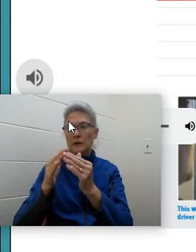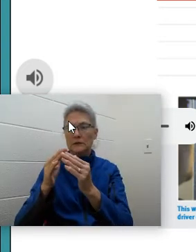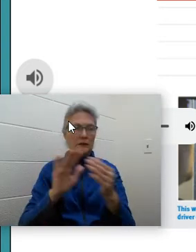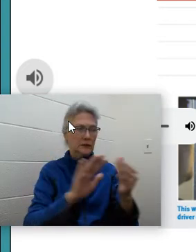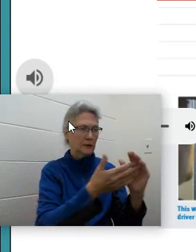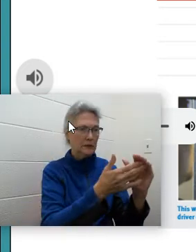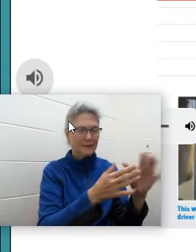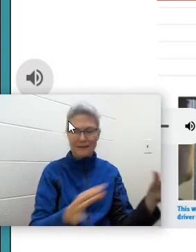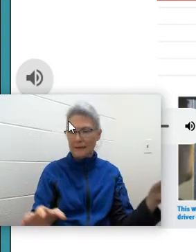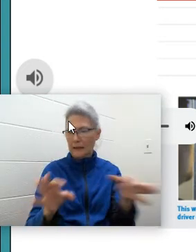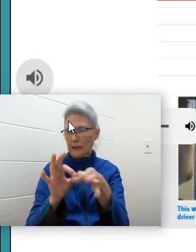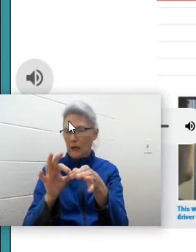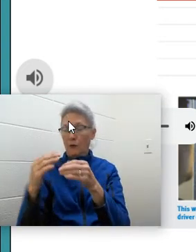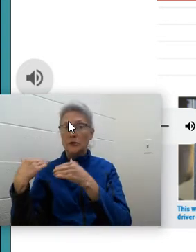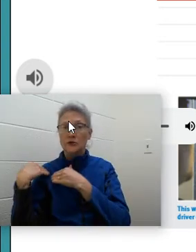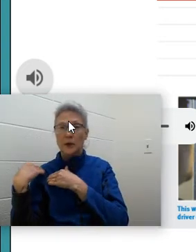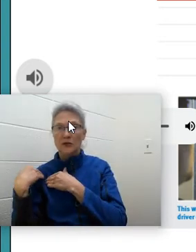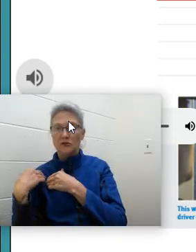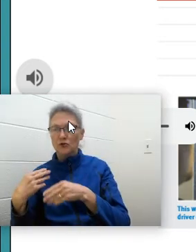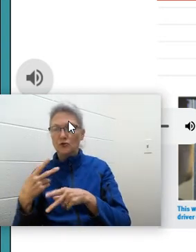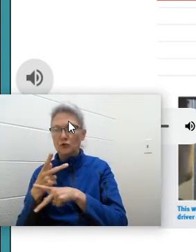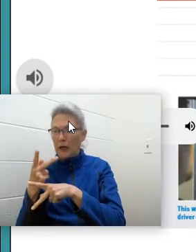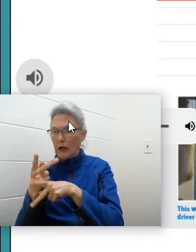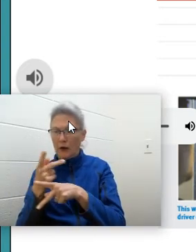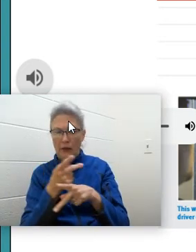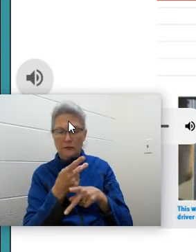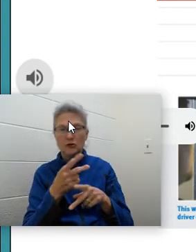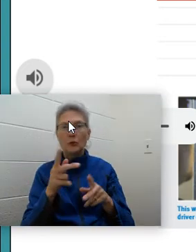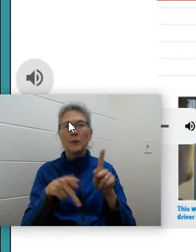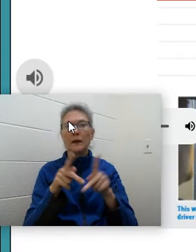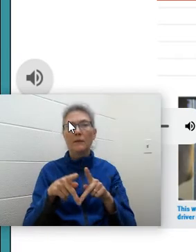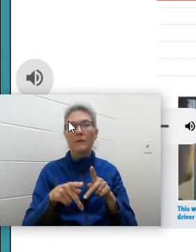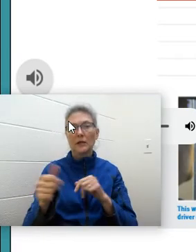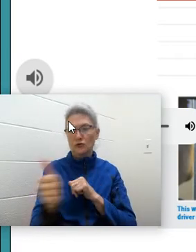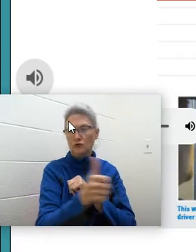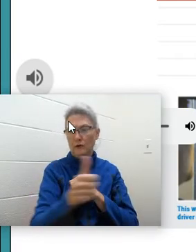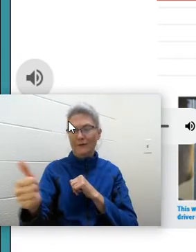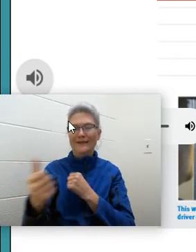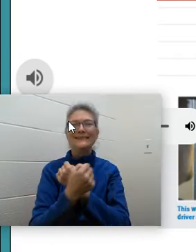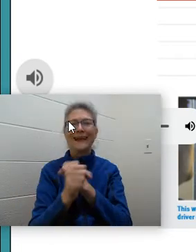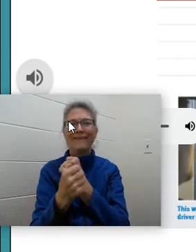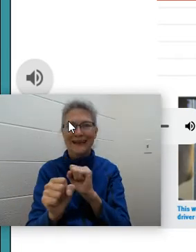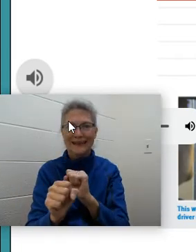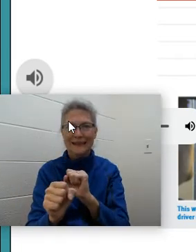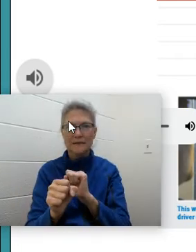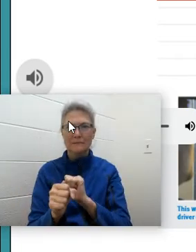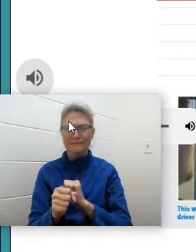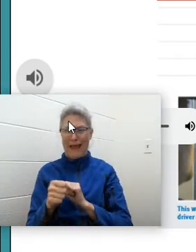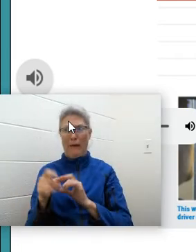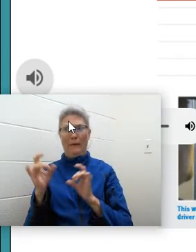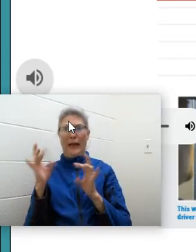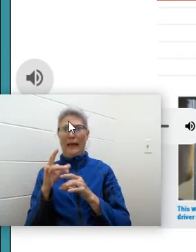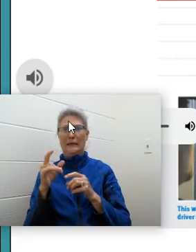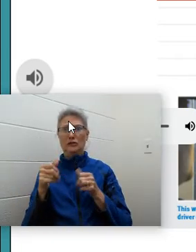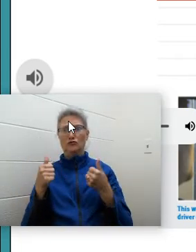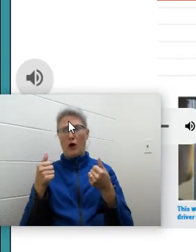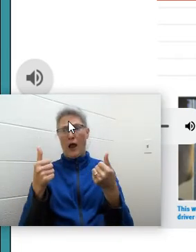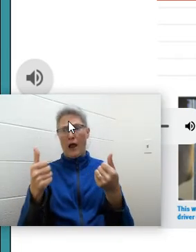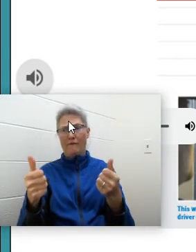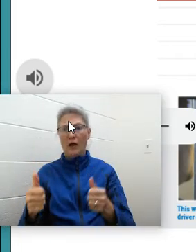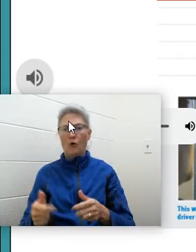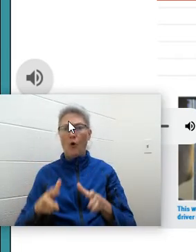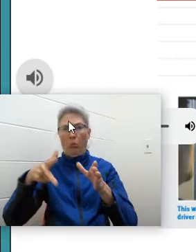and they're responsible to maintain them so that people can travel and transport goods safely. but hate to drive on a road that has so